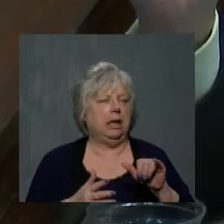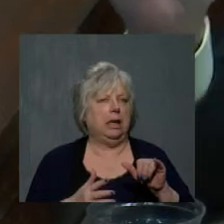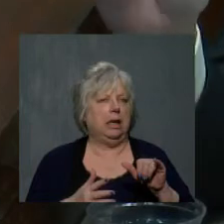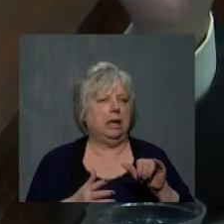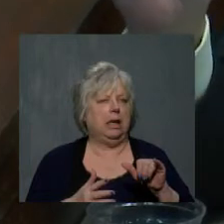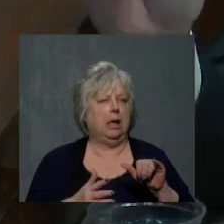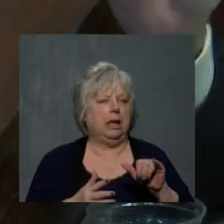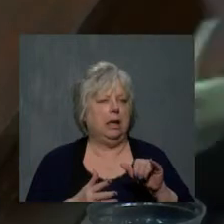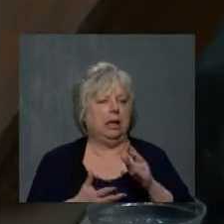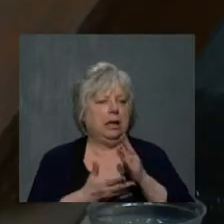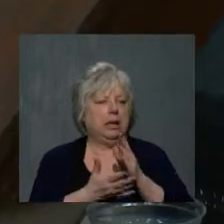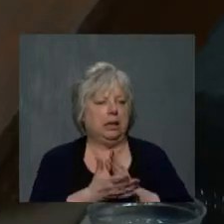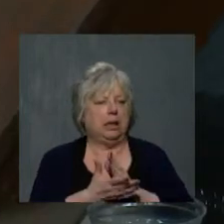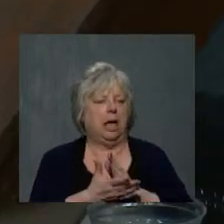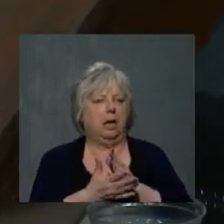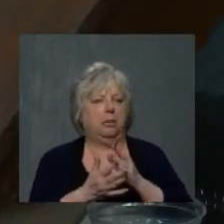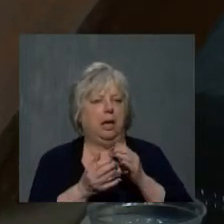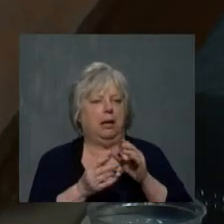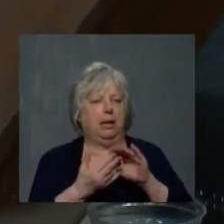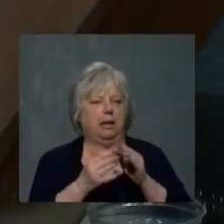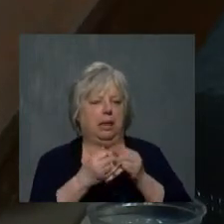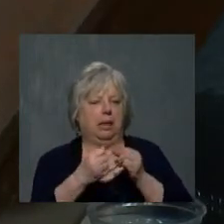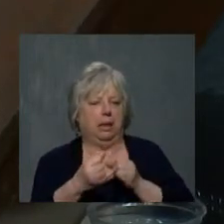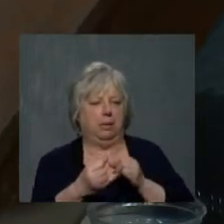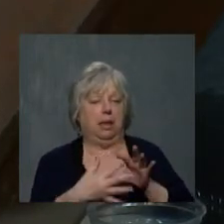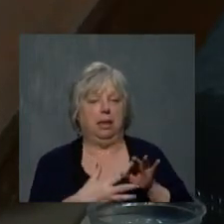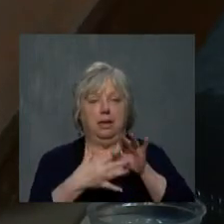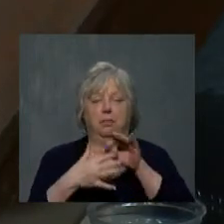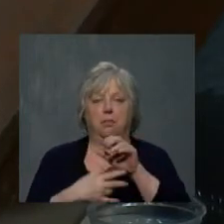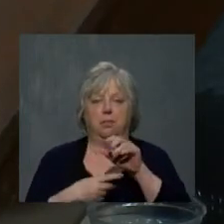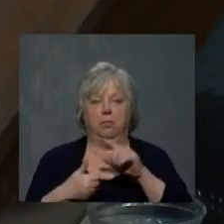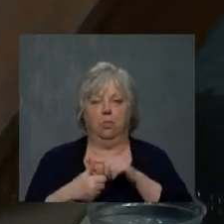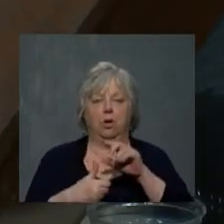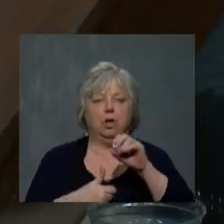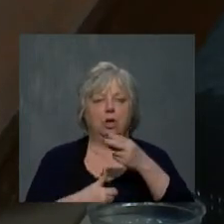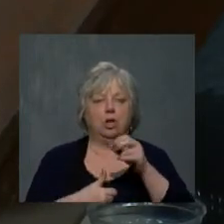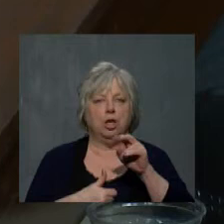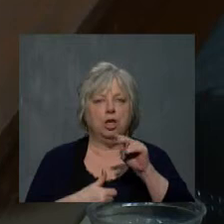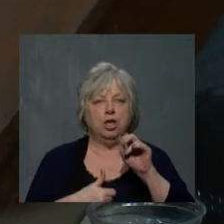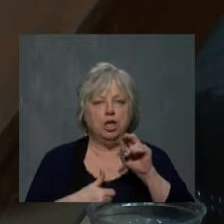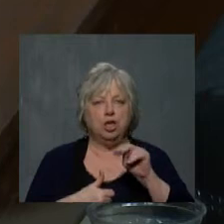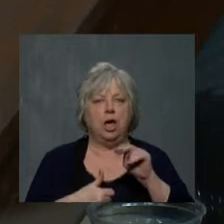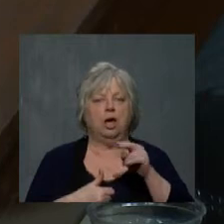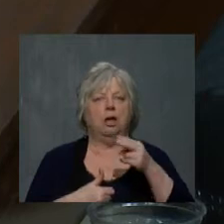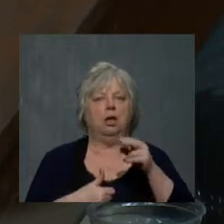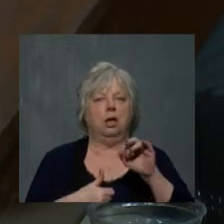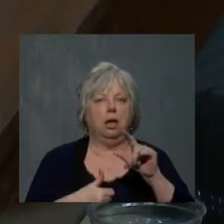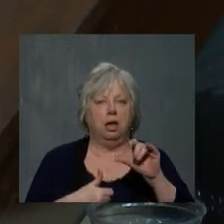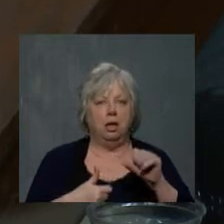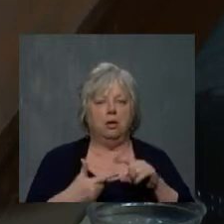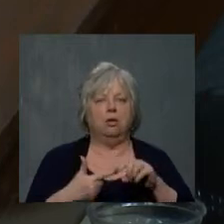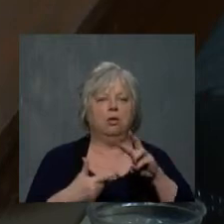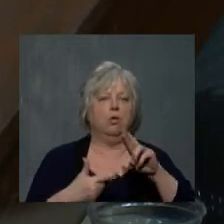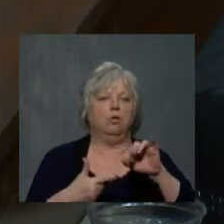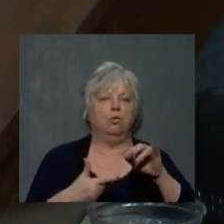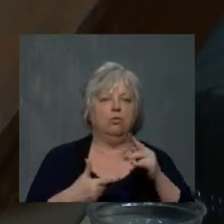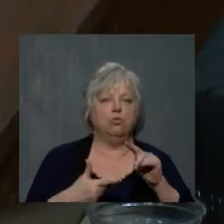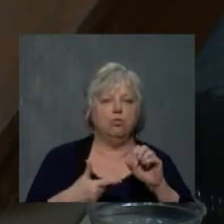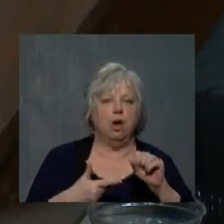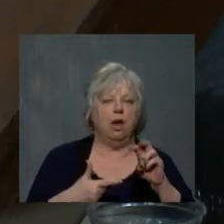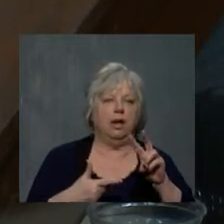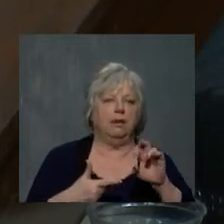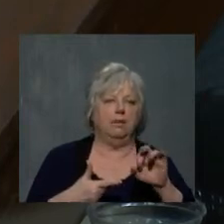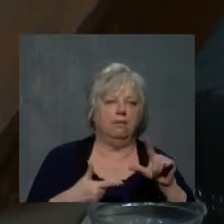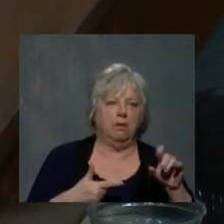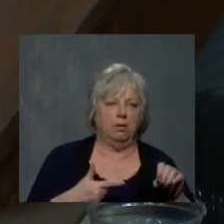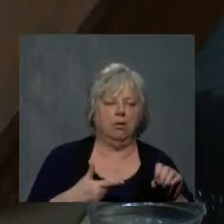limits, with the exception of Shannon Hills, the exception of the Wrightsville facility on